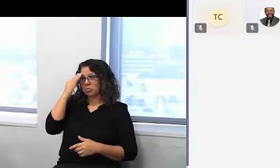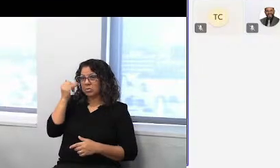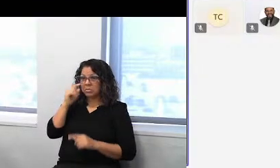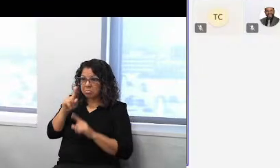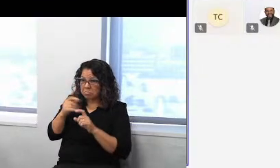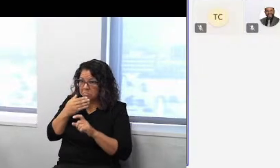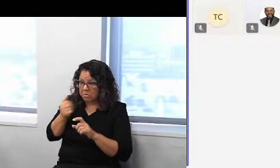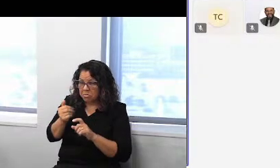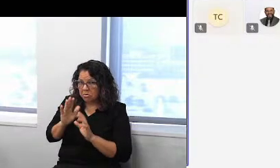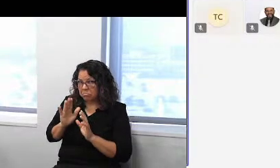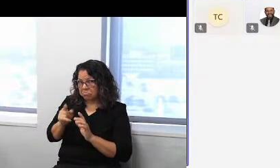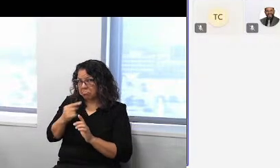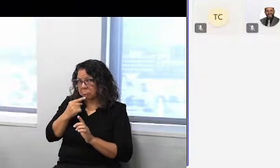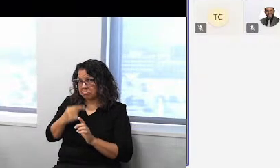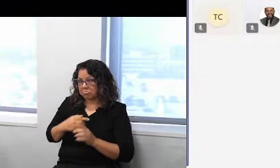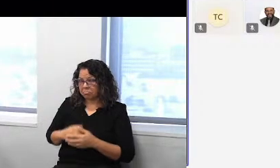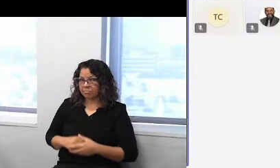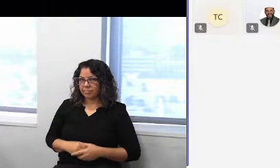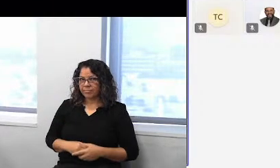to you about the